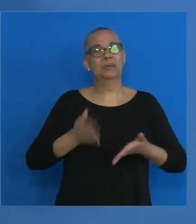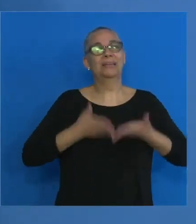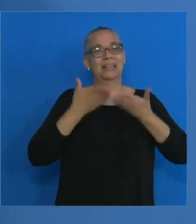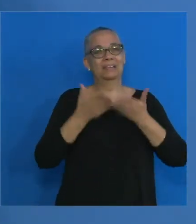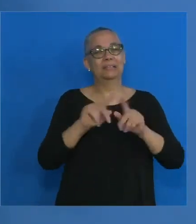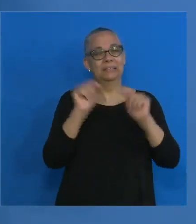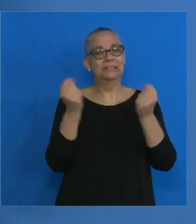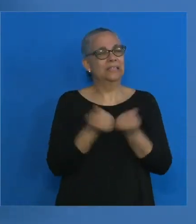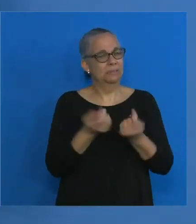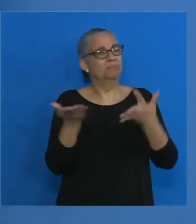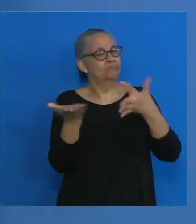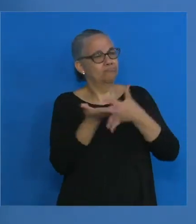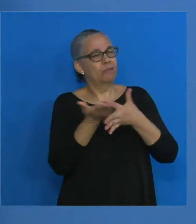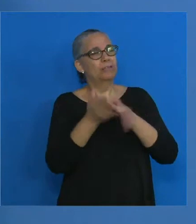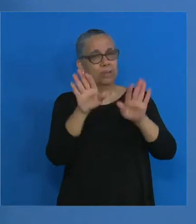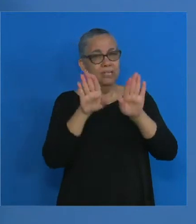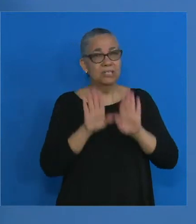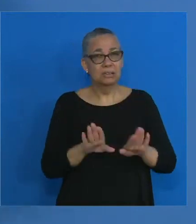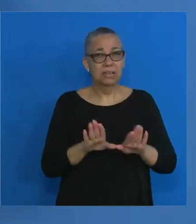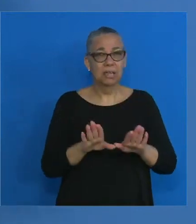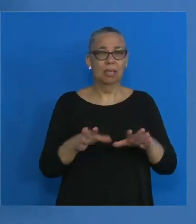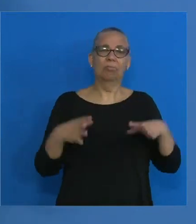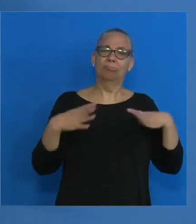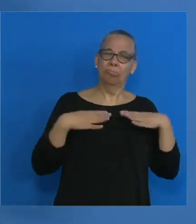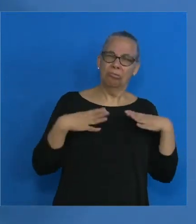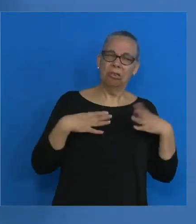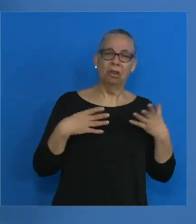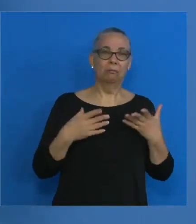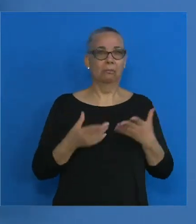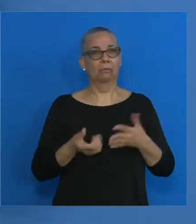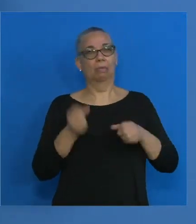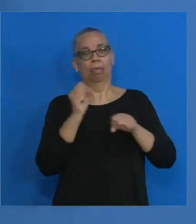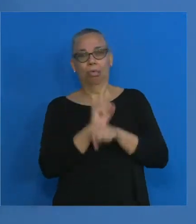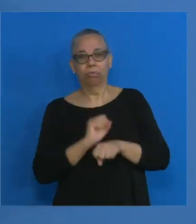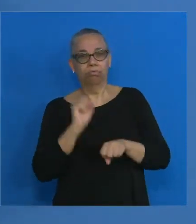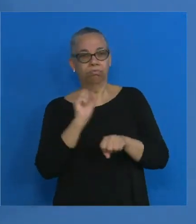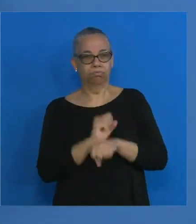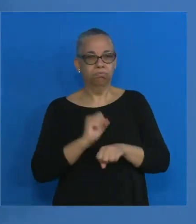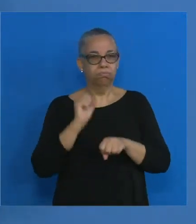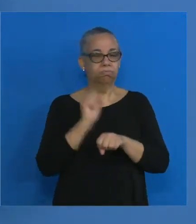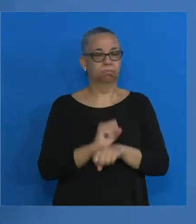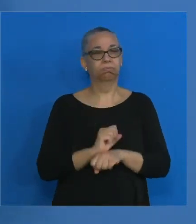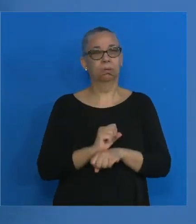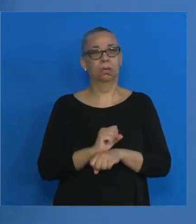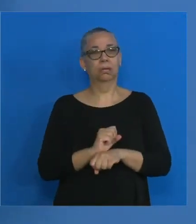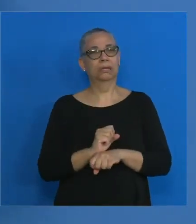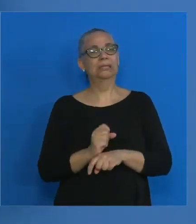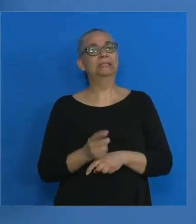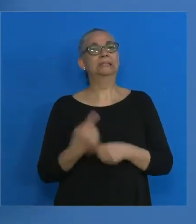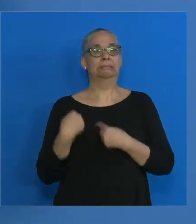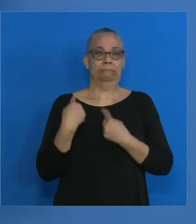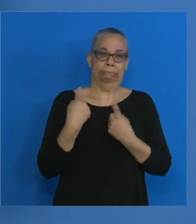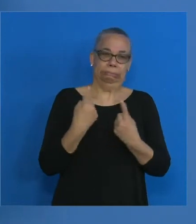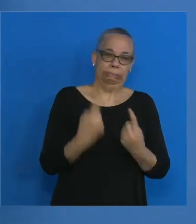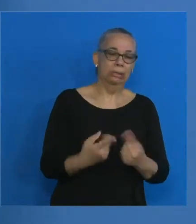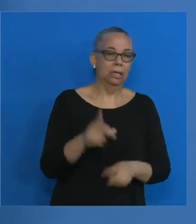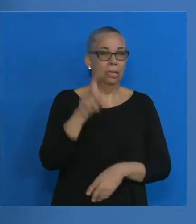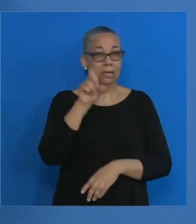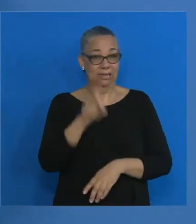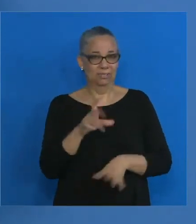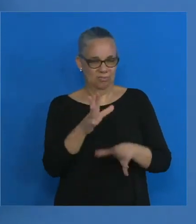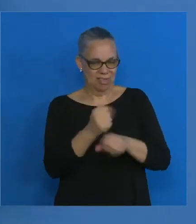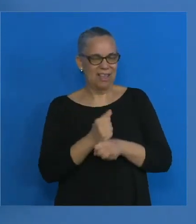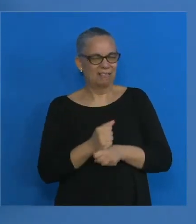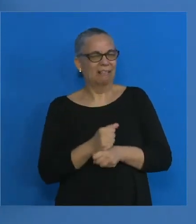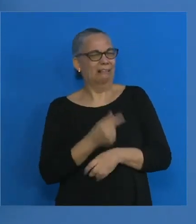Sunday. Unlike most people, we've been working heavily since the 3rd week of January on this, and it was necessary for them to receive some